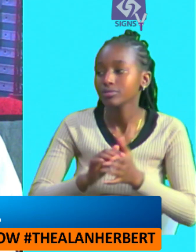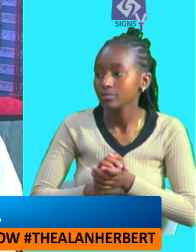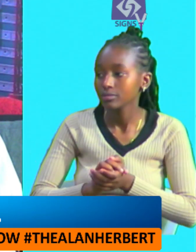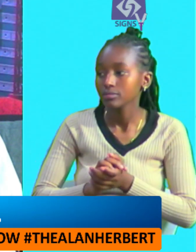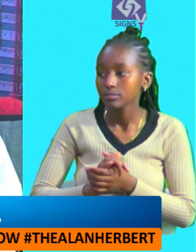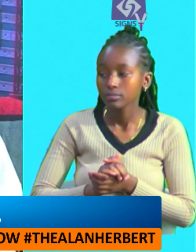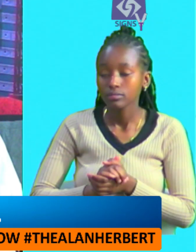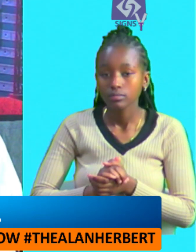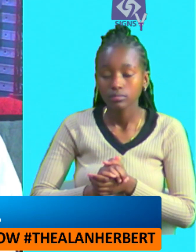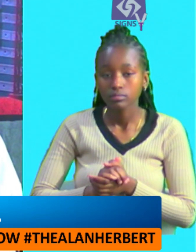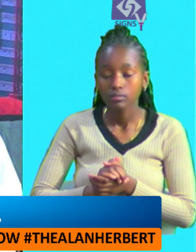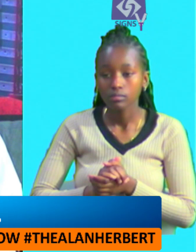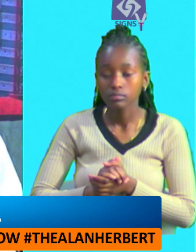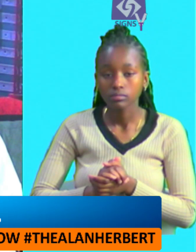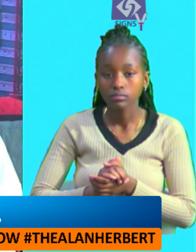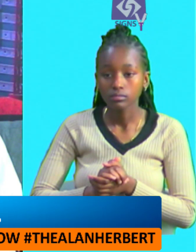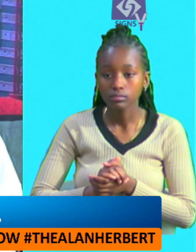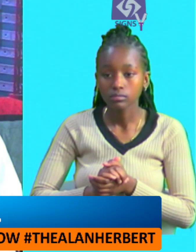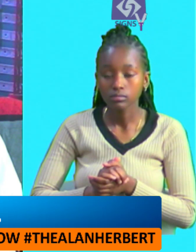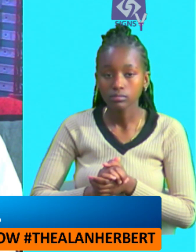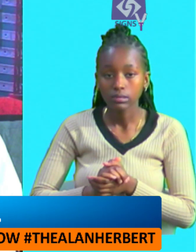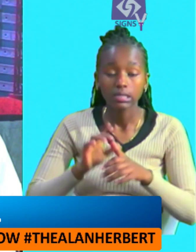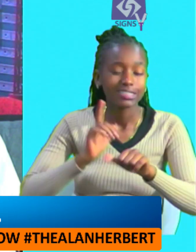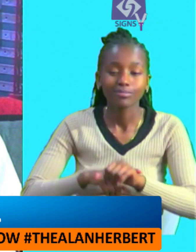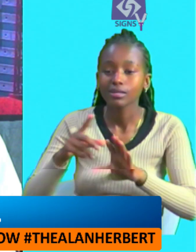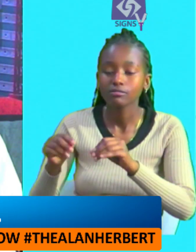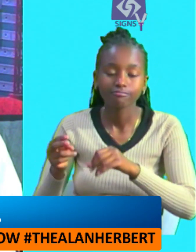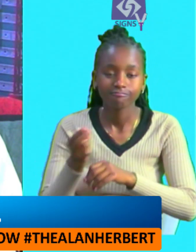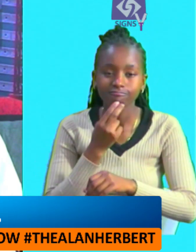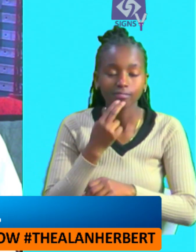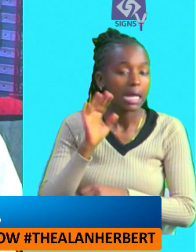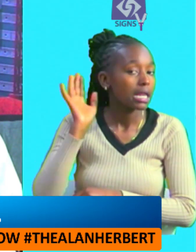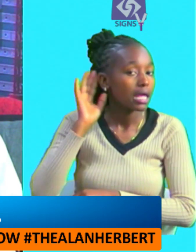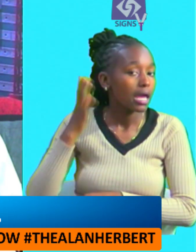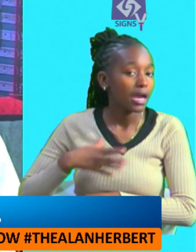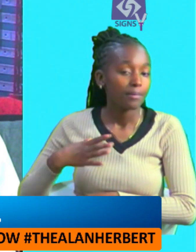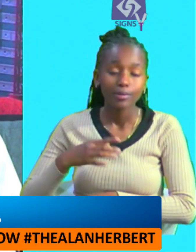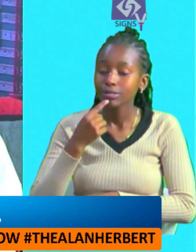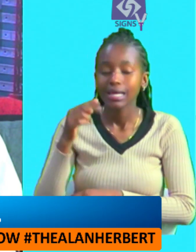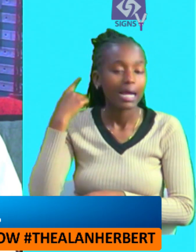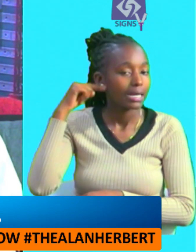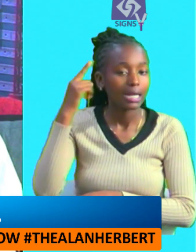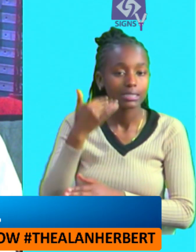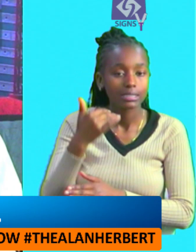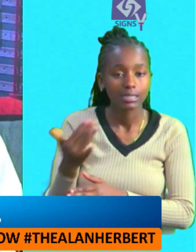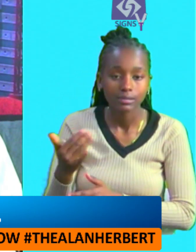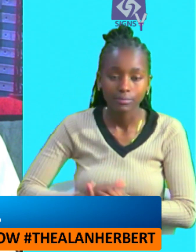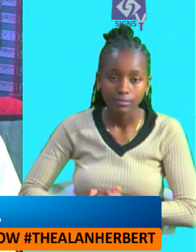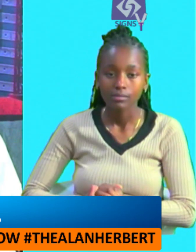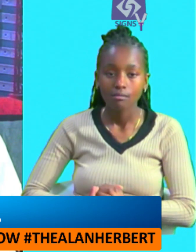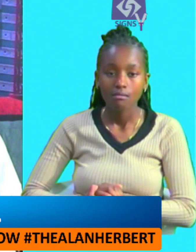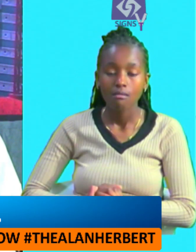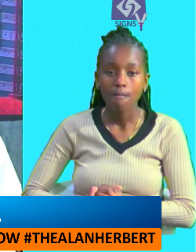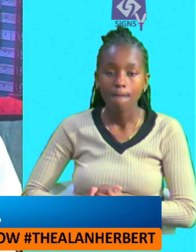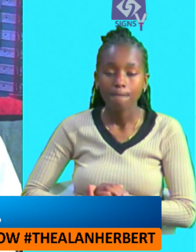that. Every fingers were pointed at North Korea. But now it was so suspenseful that when